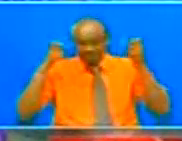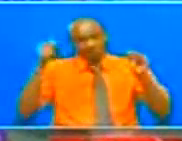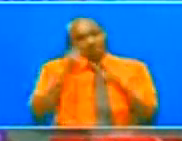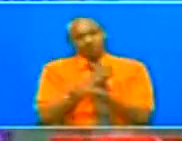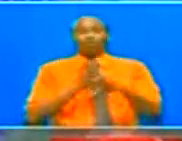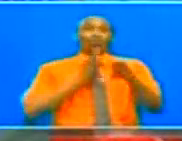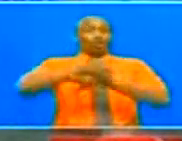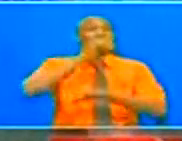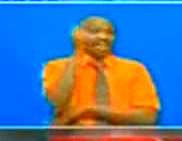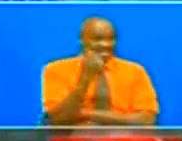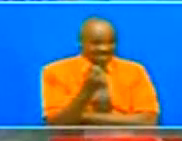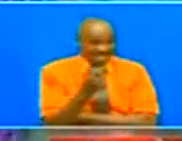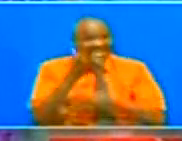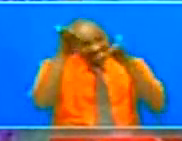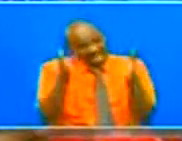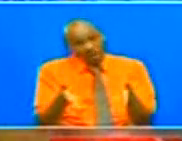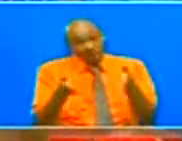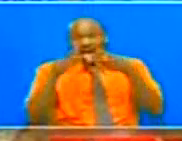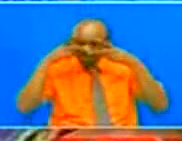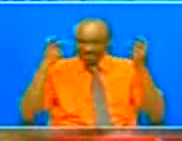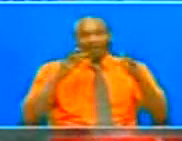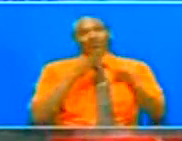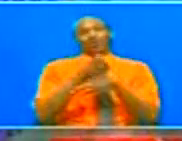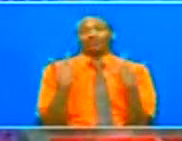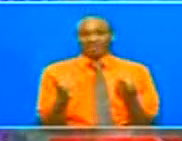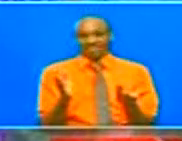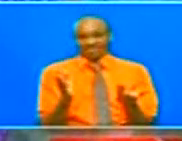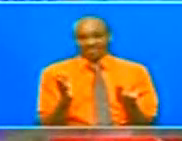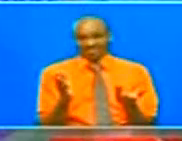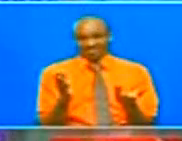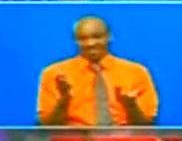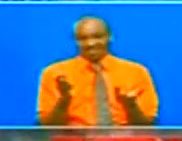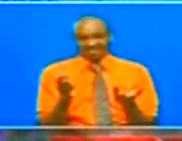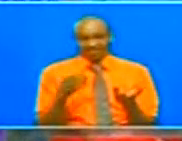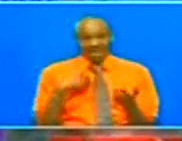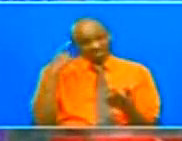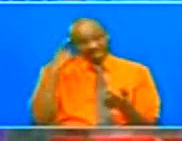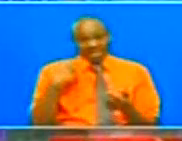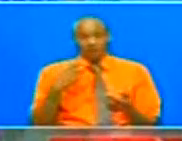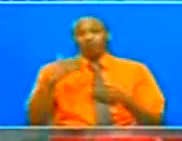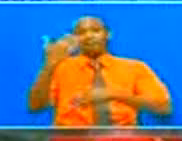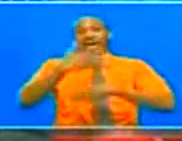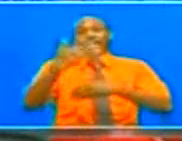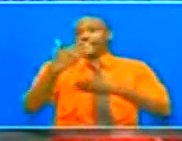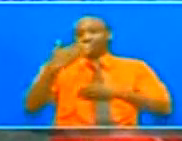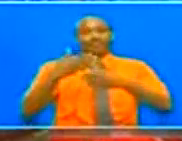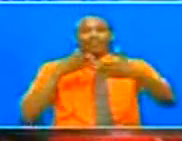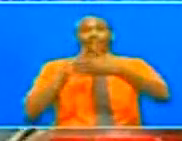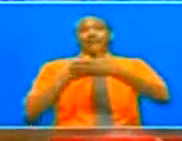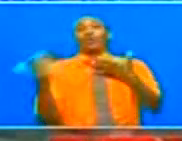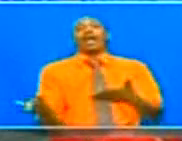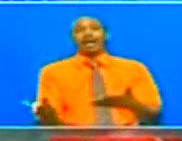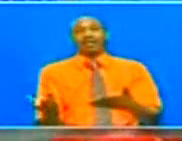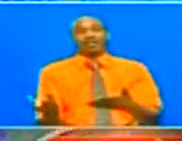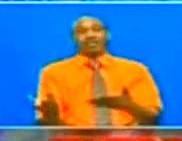cross. Now that Al-Shabaab is crossing that, because I think there's even no barrier. Mm-hmm. What